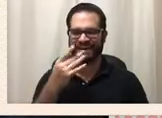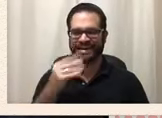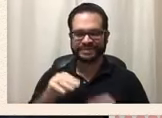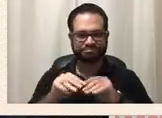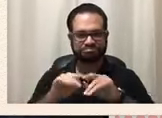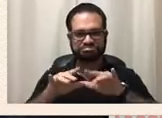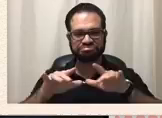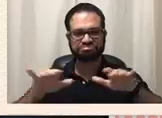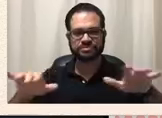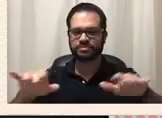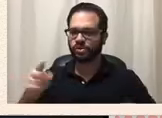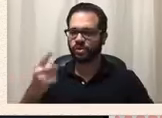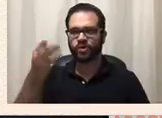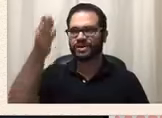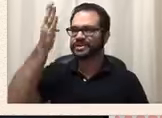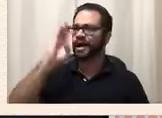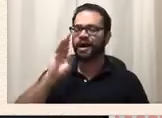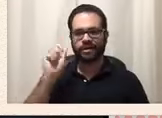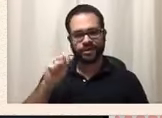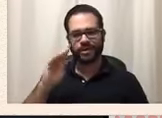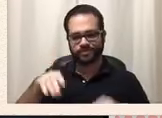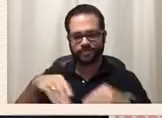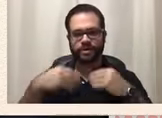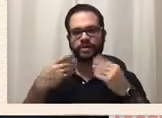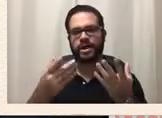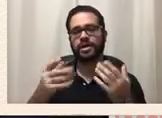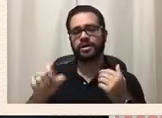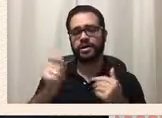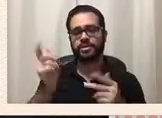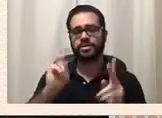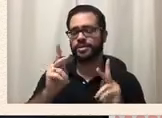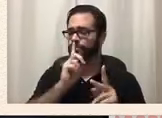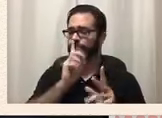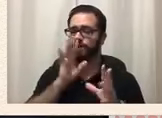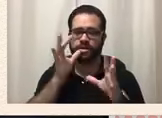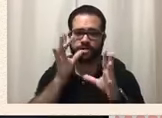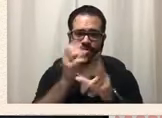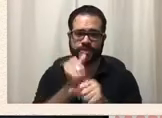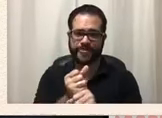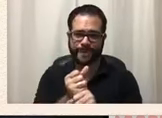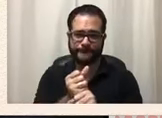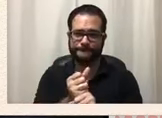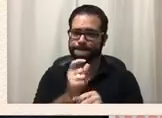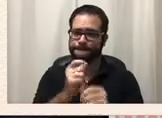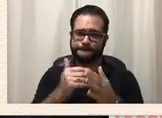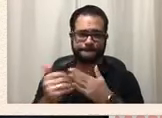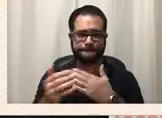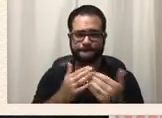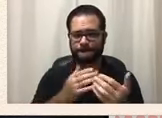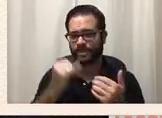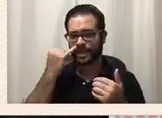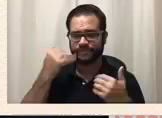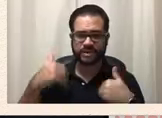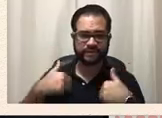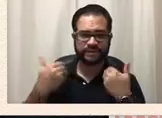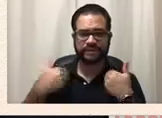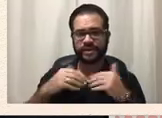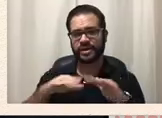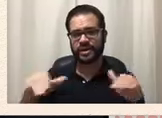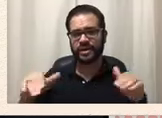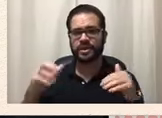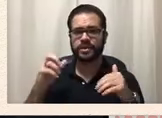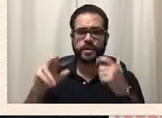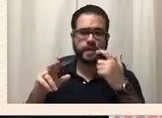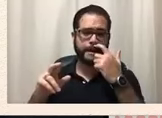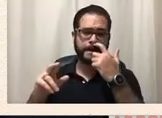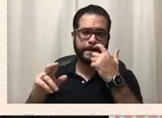provide, that others are drawn to. And, you know, that doesn't matter if they're little kids or if they're those